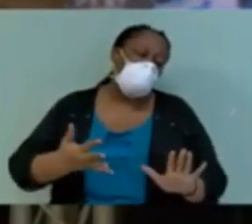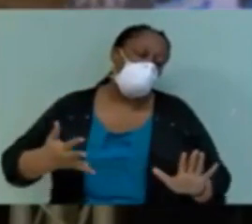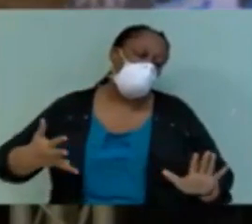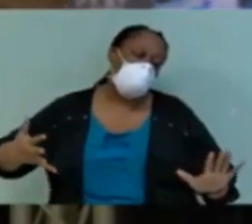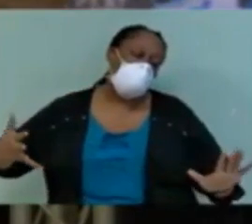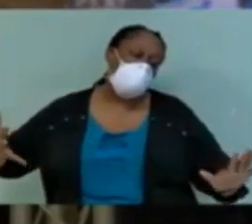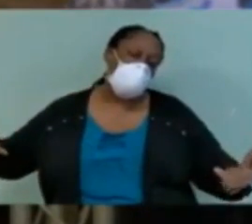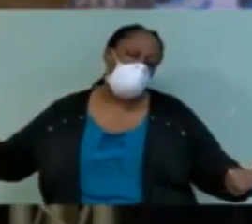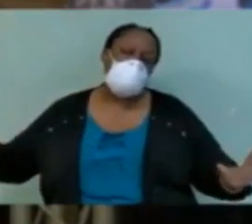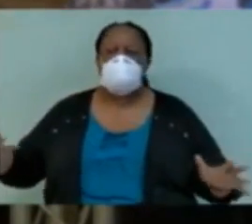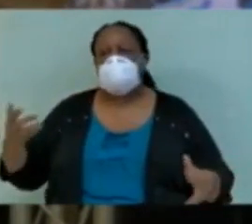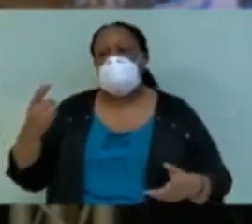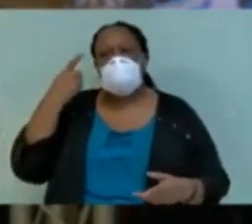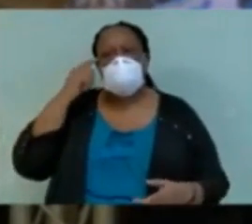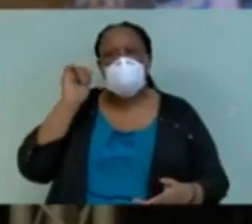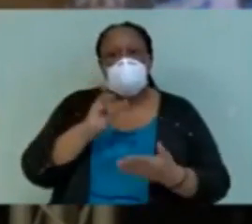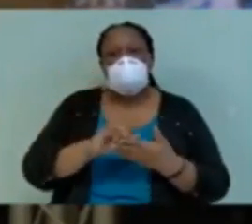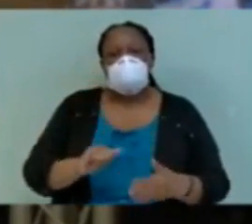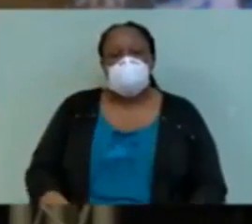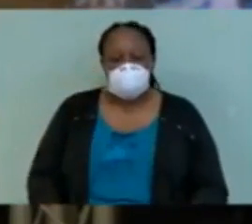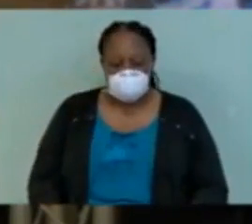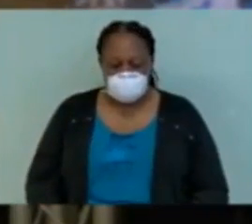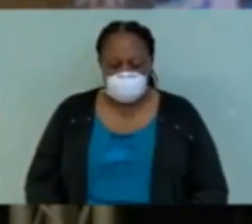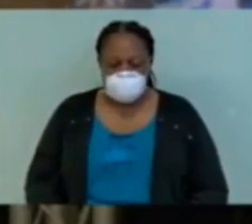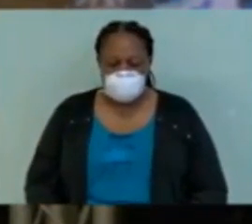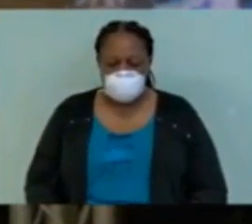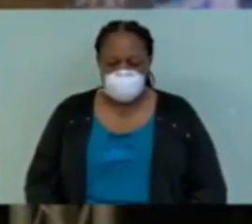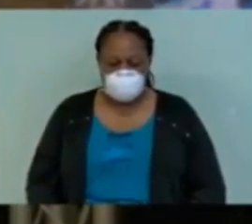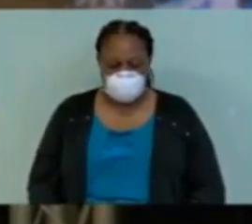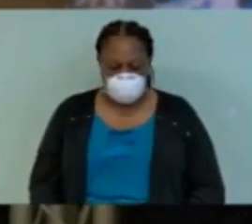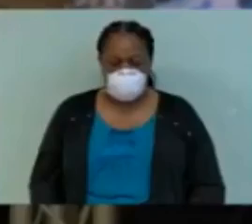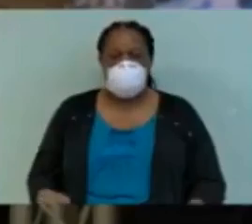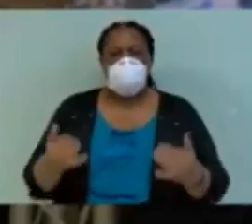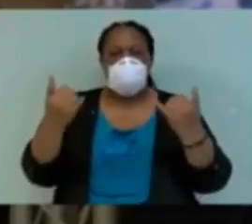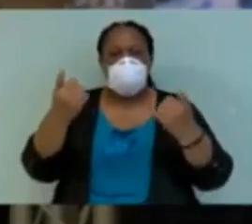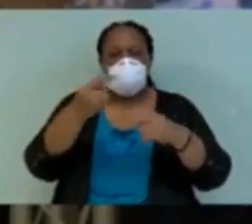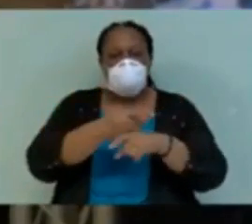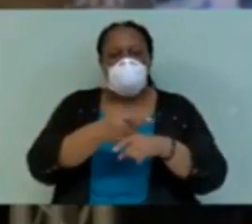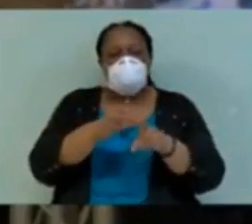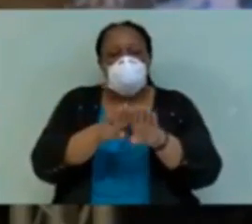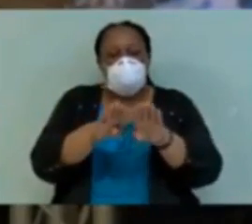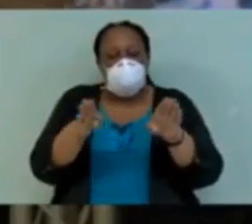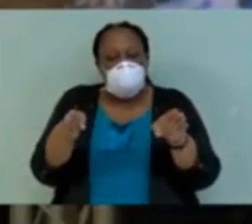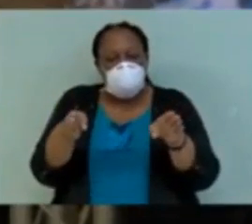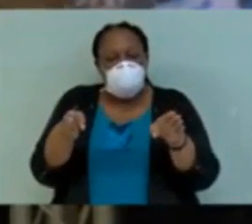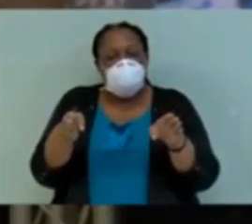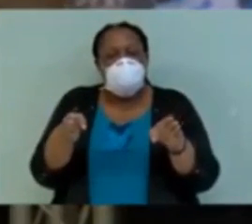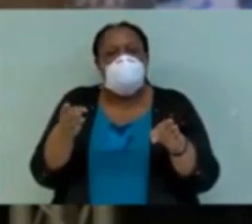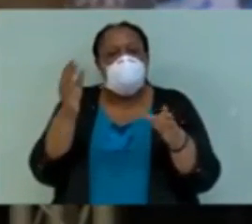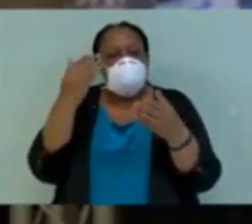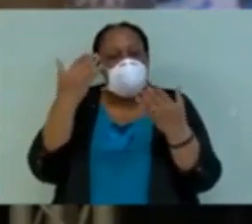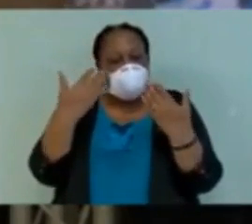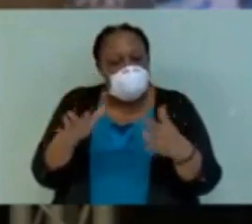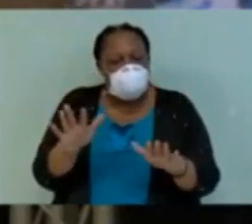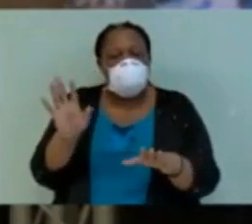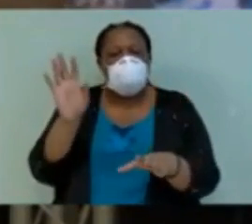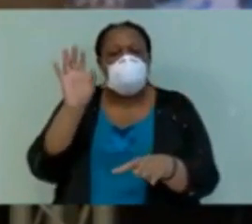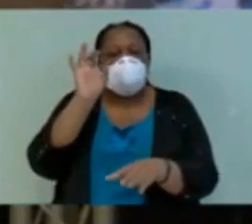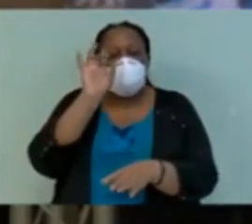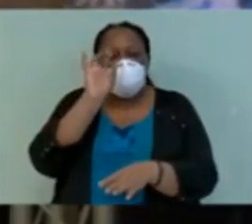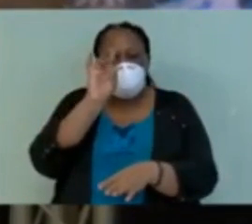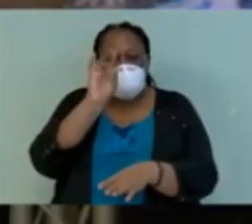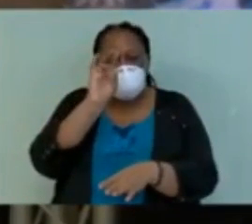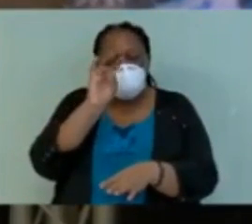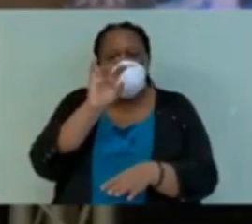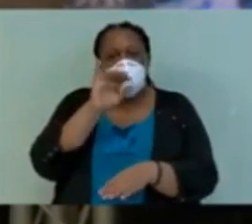portal to renew your licenses, and of course this will reduce the time you may have to